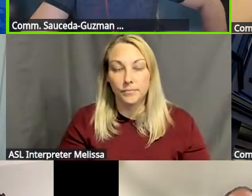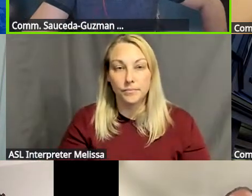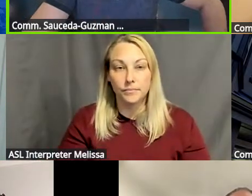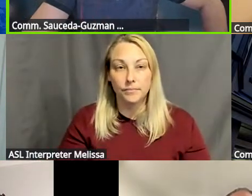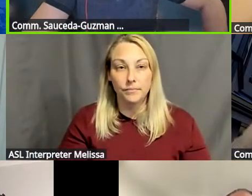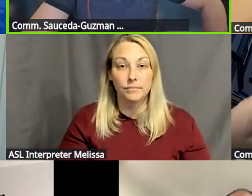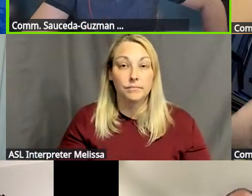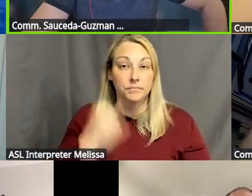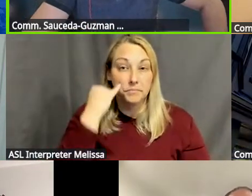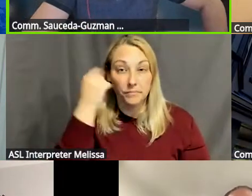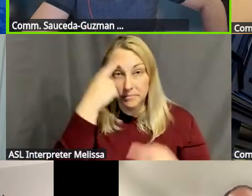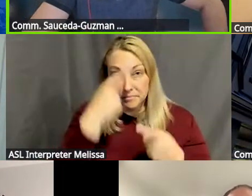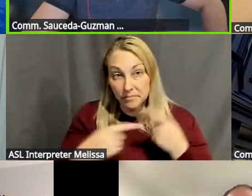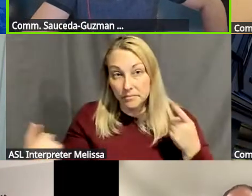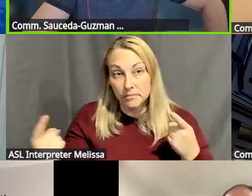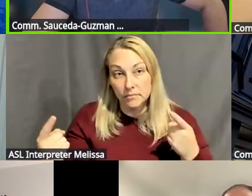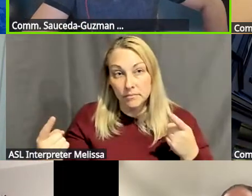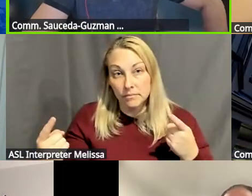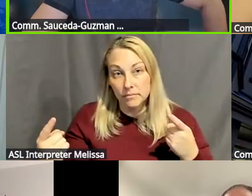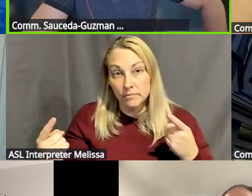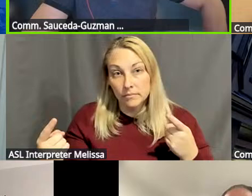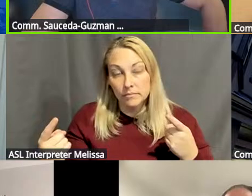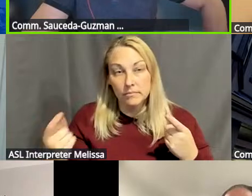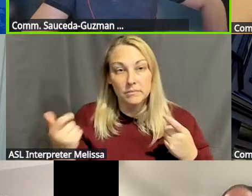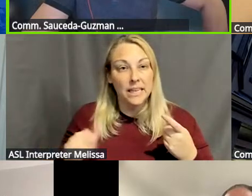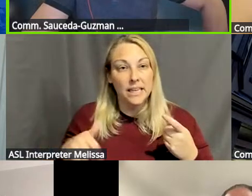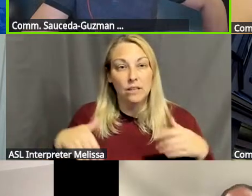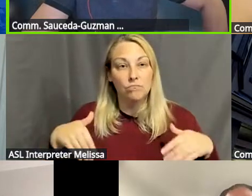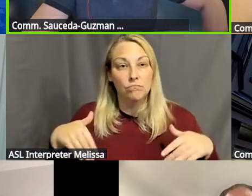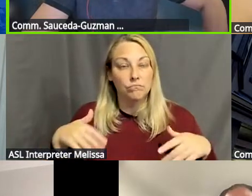nay. And any abstentions?